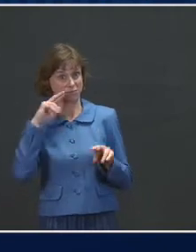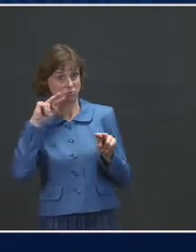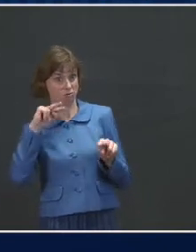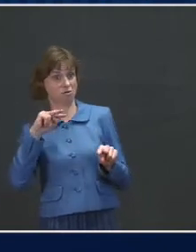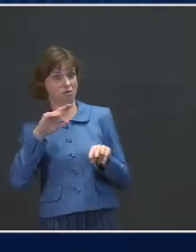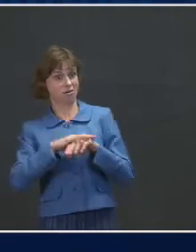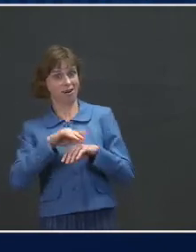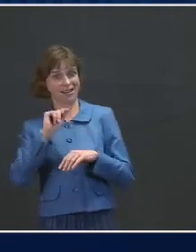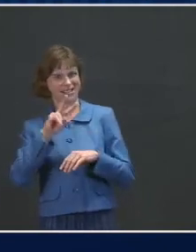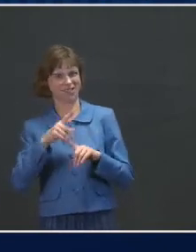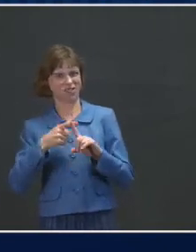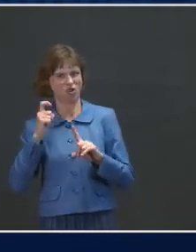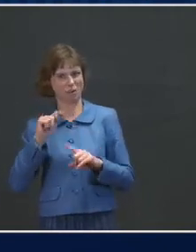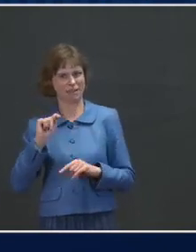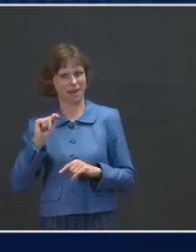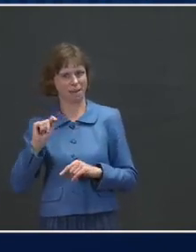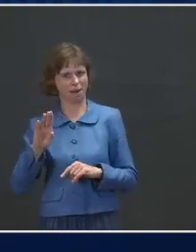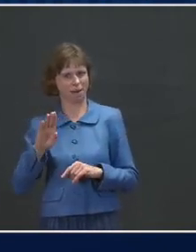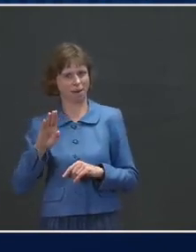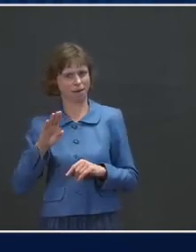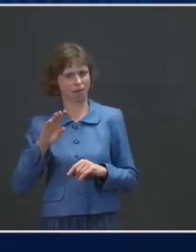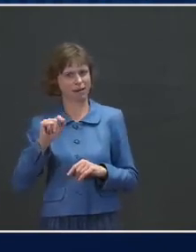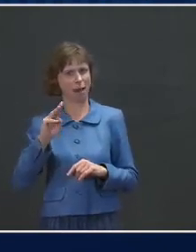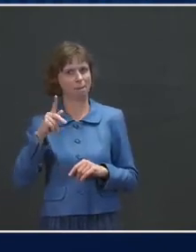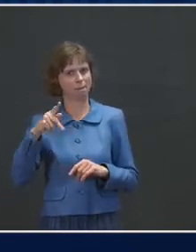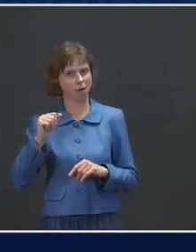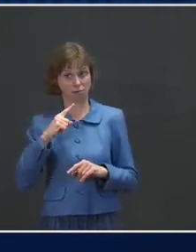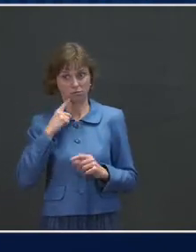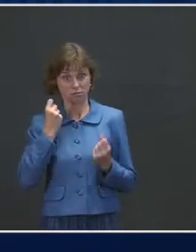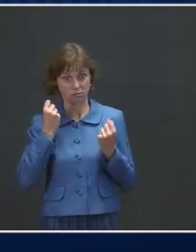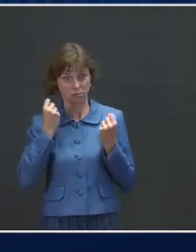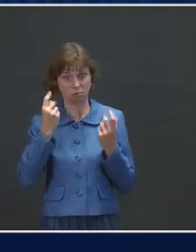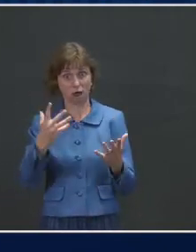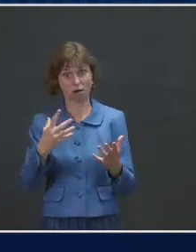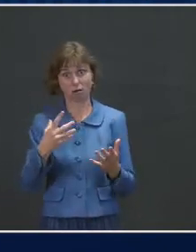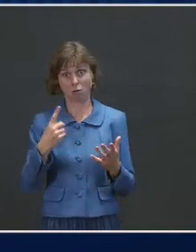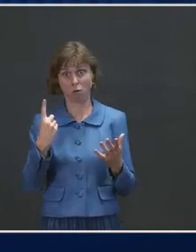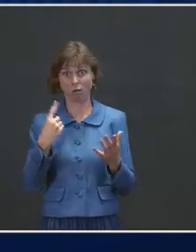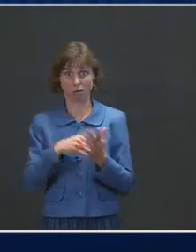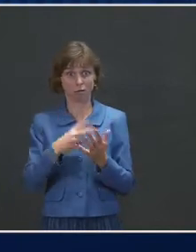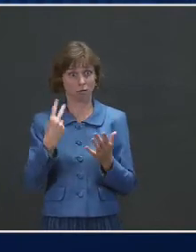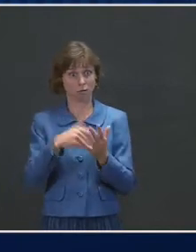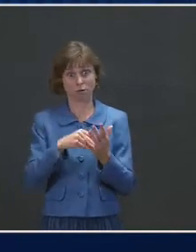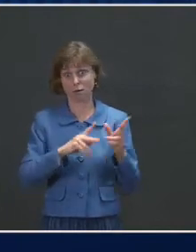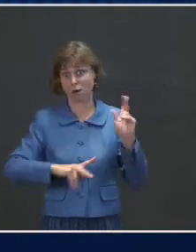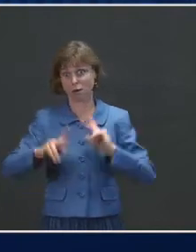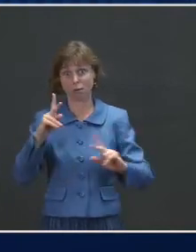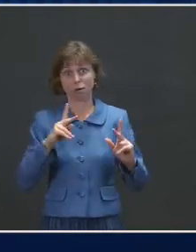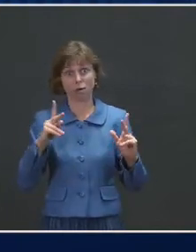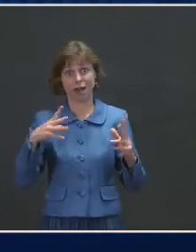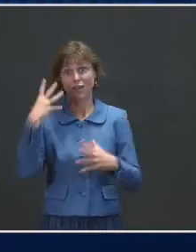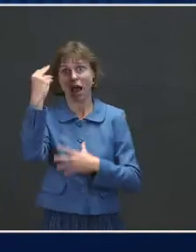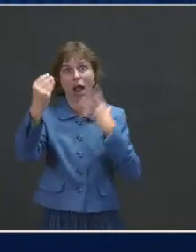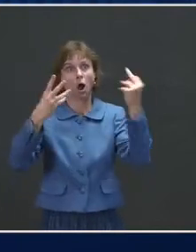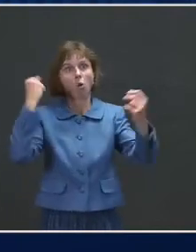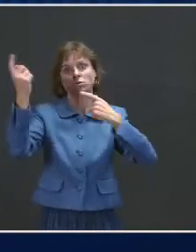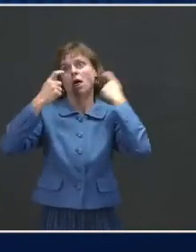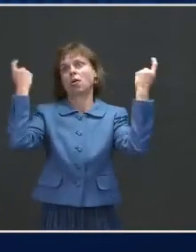TV from Tampa about the thousands of people out celebrating and without masks? Any concern